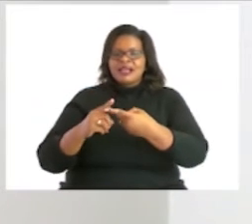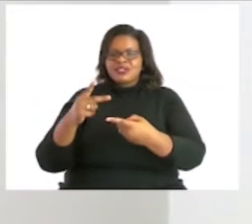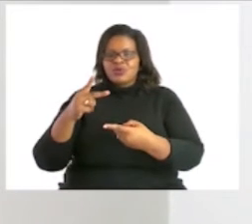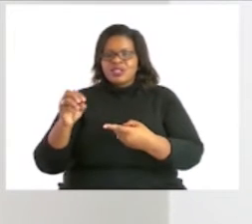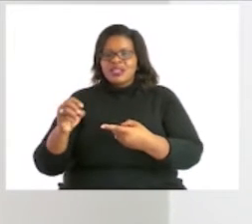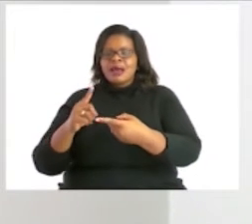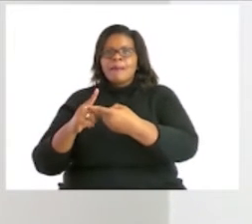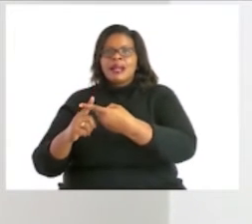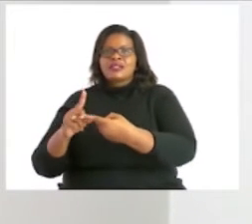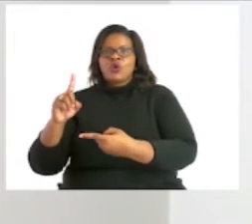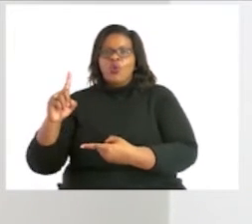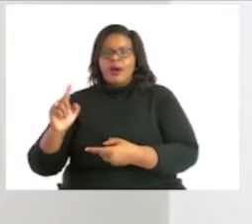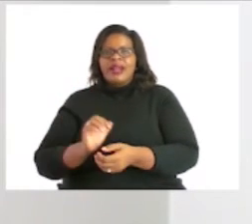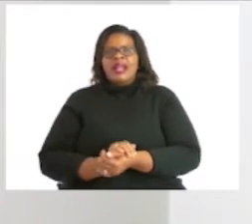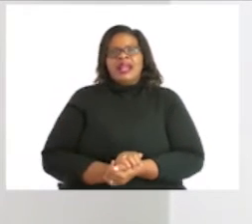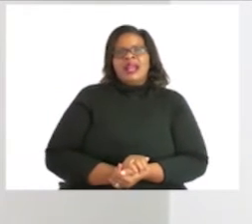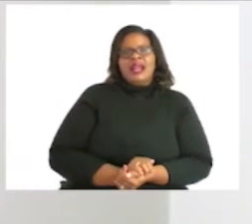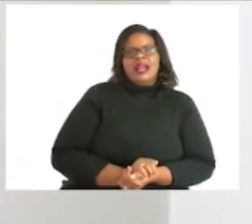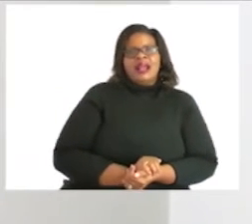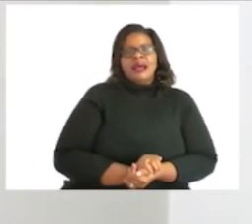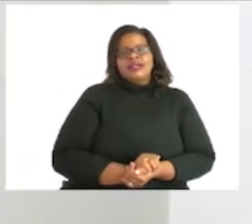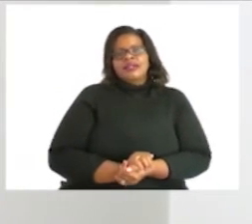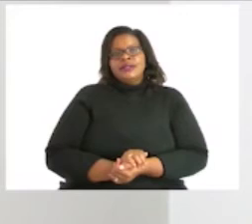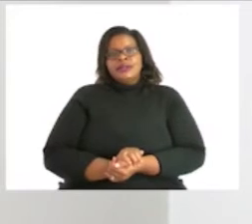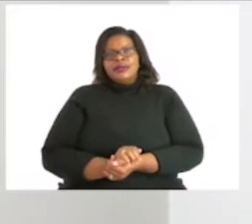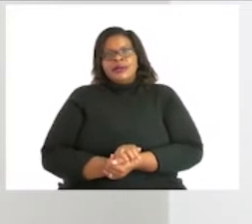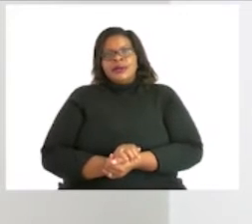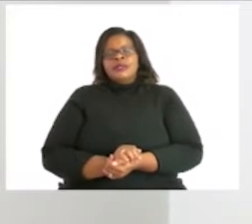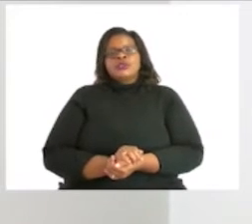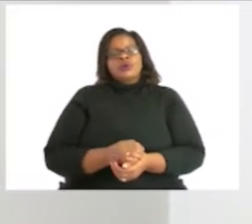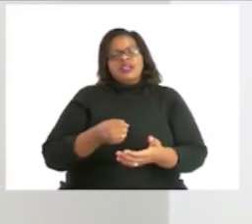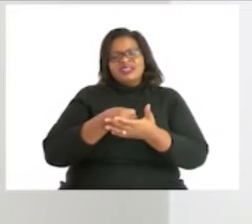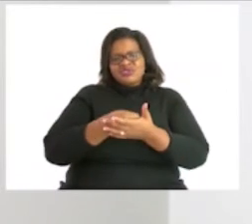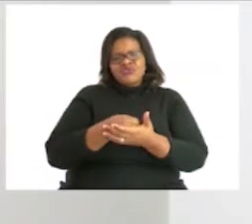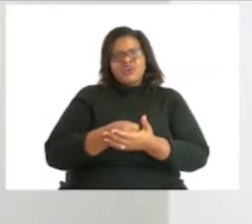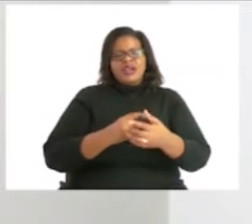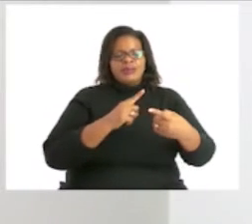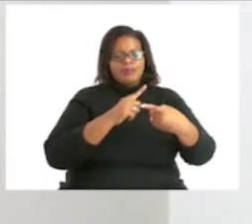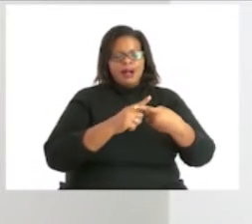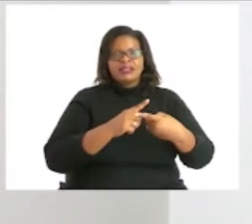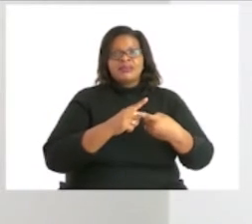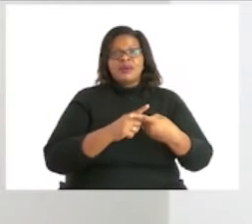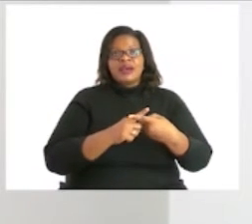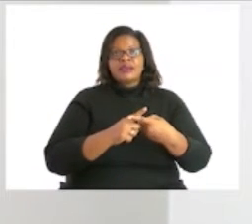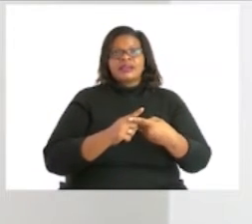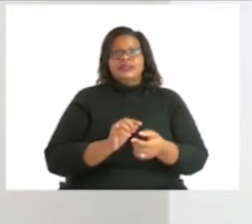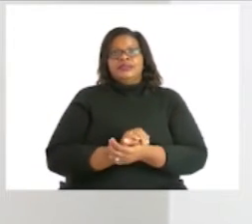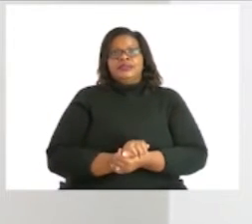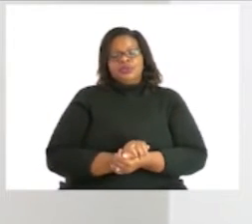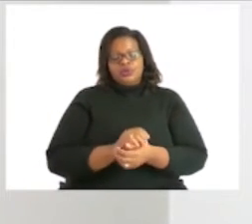also another way where we use multiplication. So let's see how that way works. We